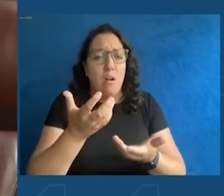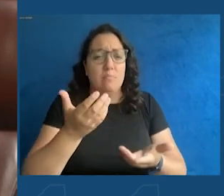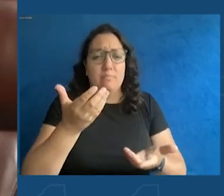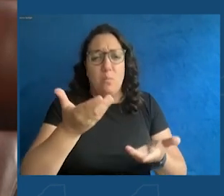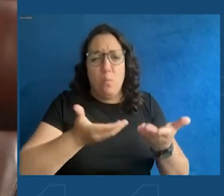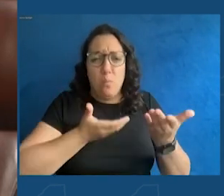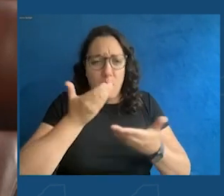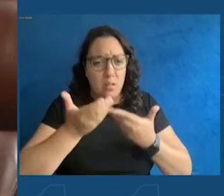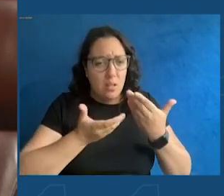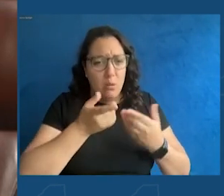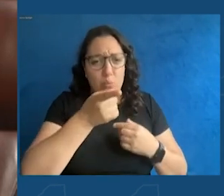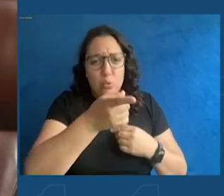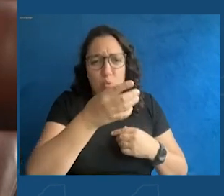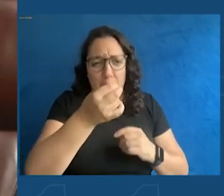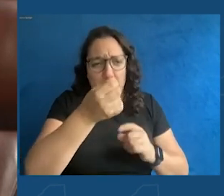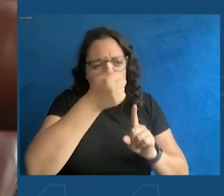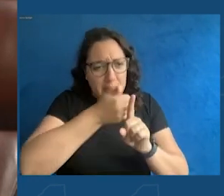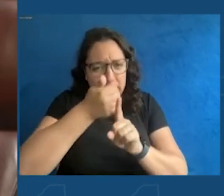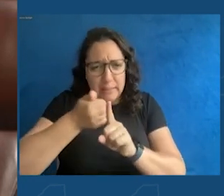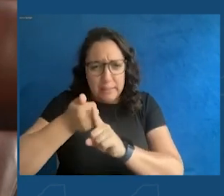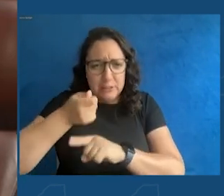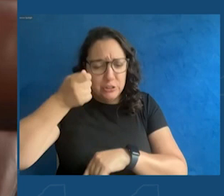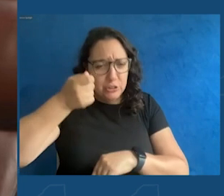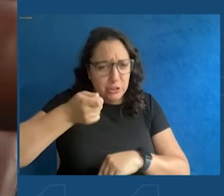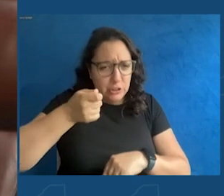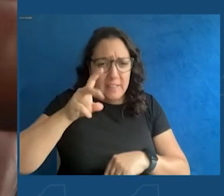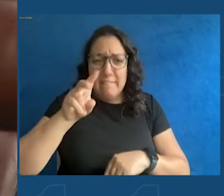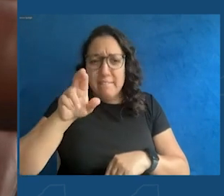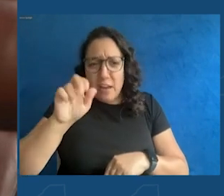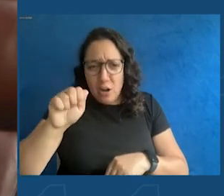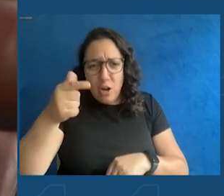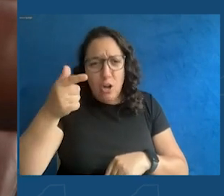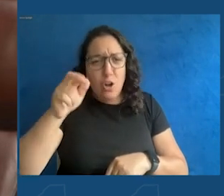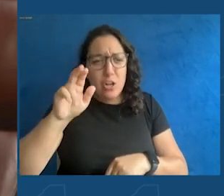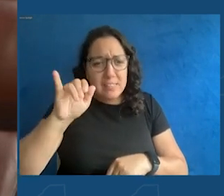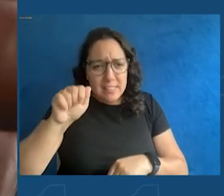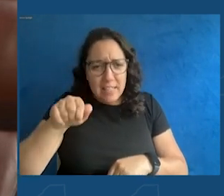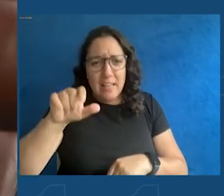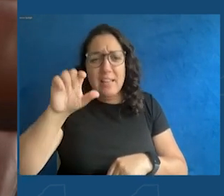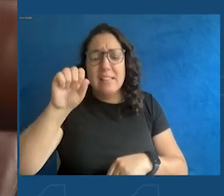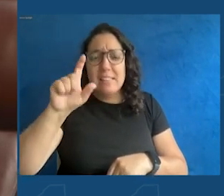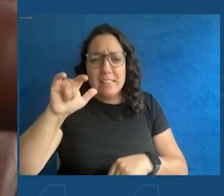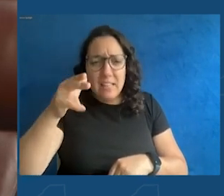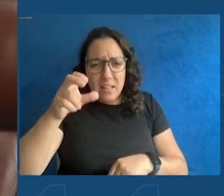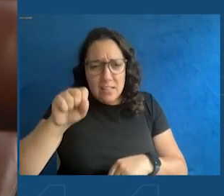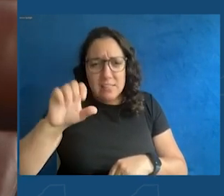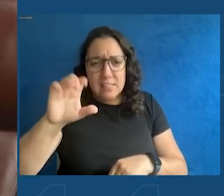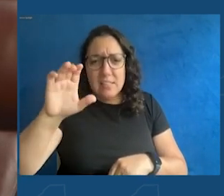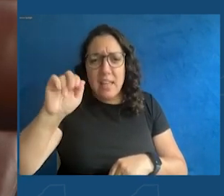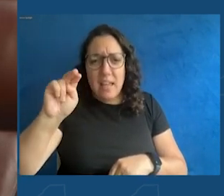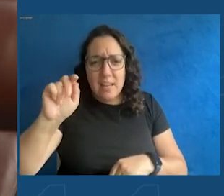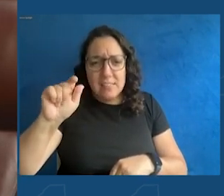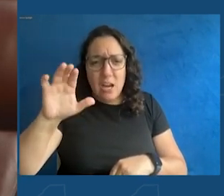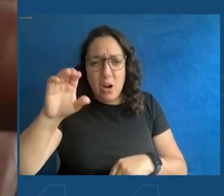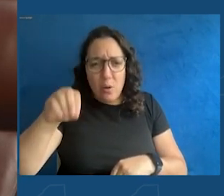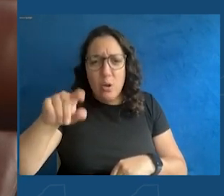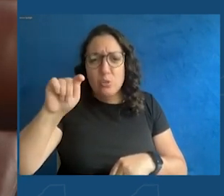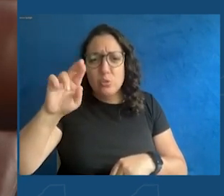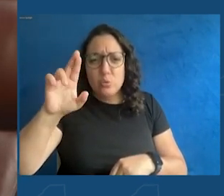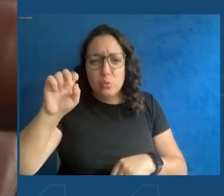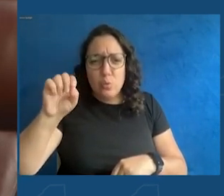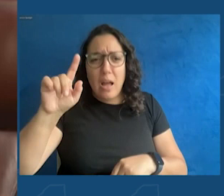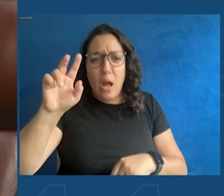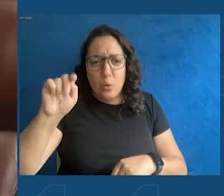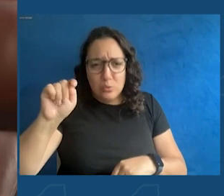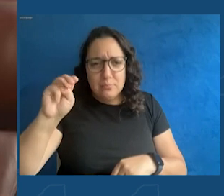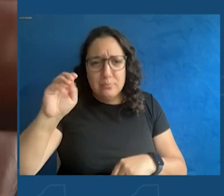of this court, Judge Rivera, Judge Garcia, Judge Singas, Judge Canataro, Judge Troutman, I hope I haven't forgotten